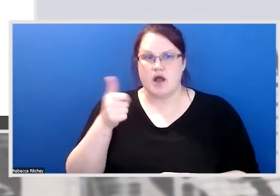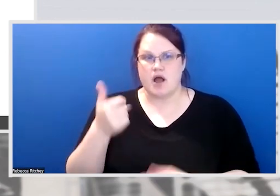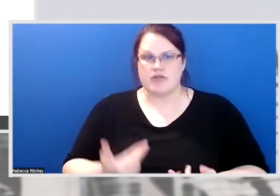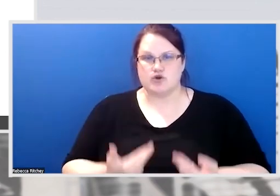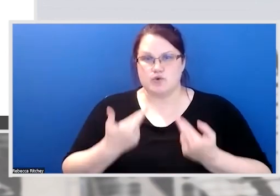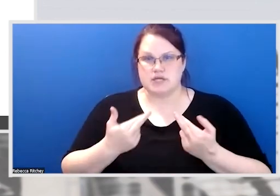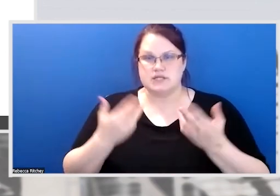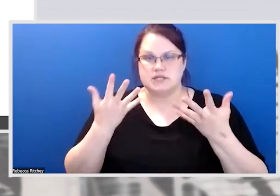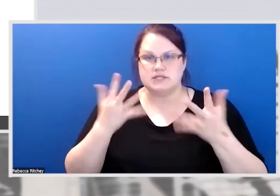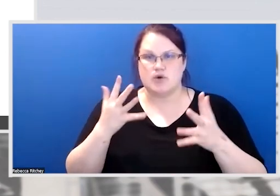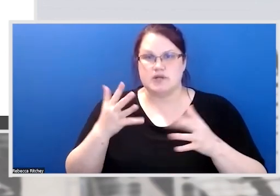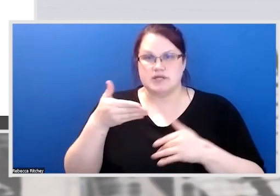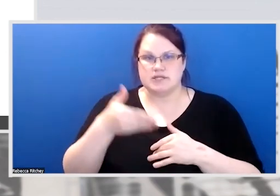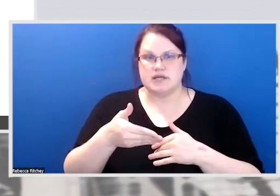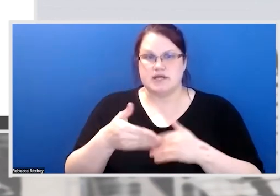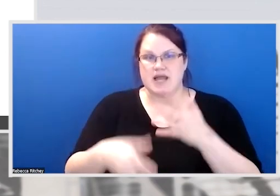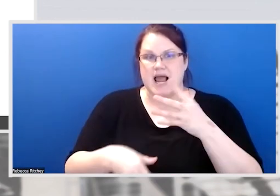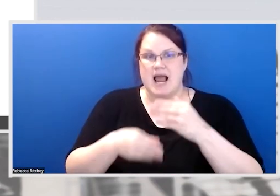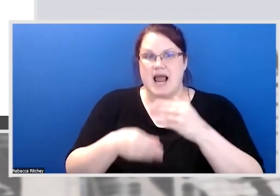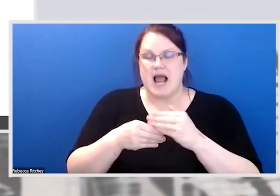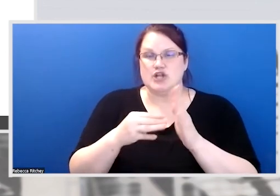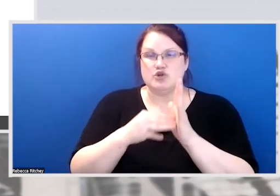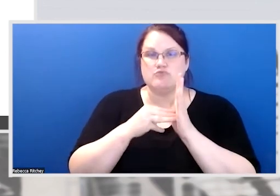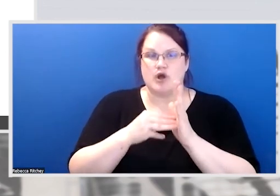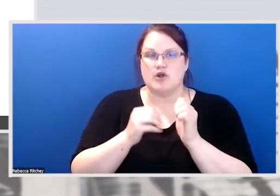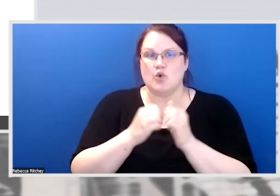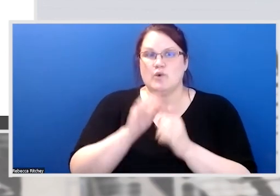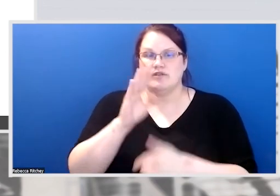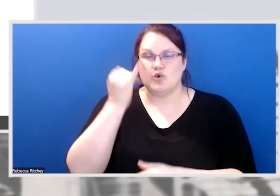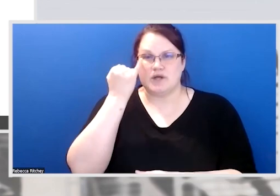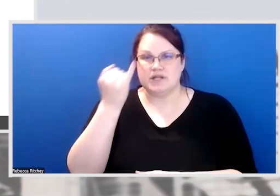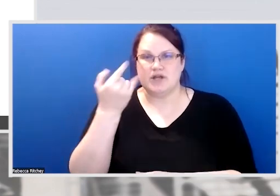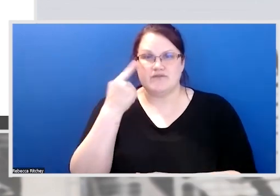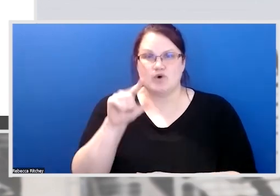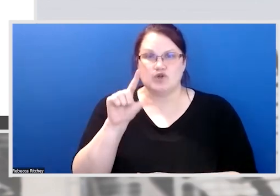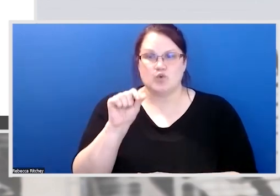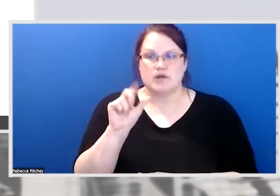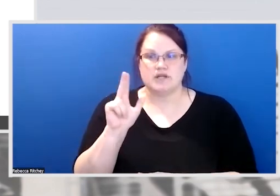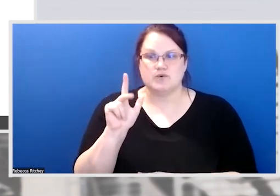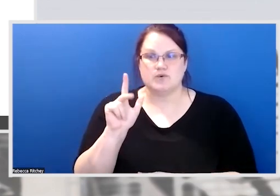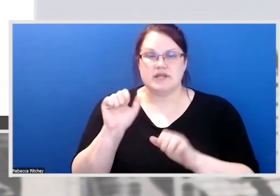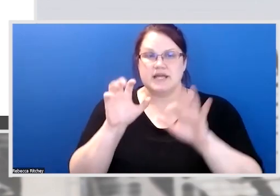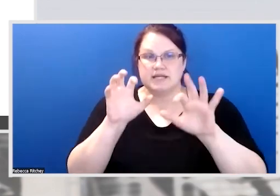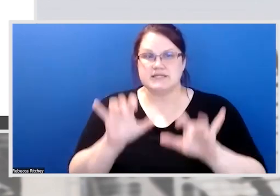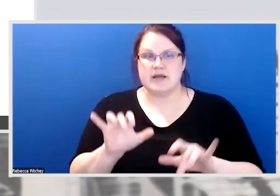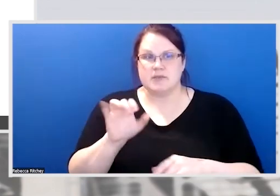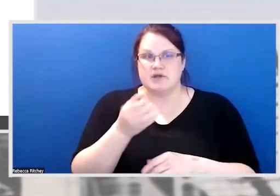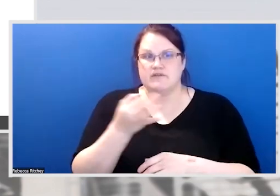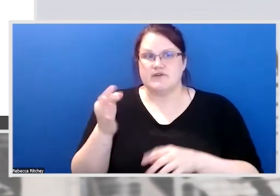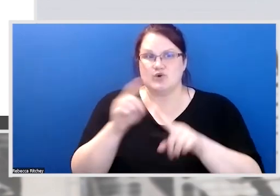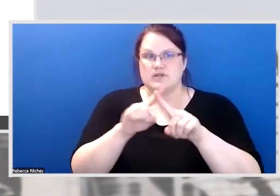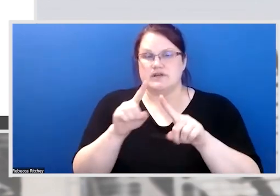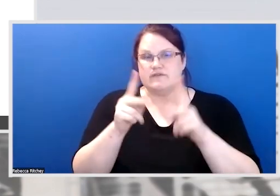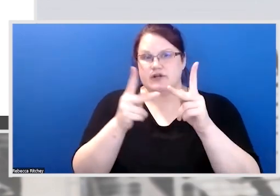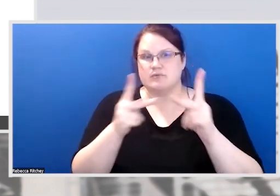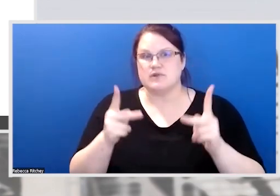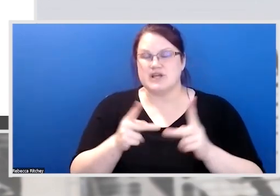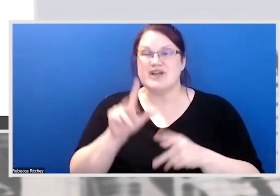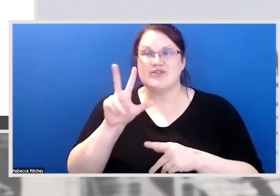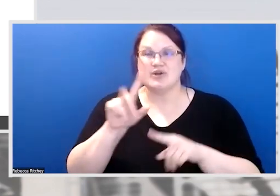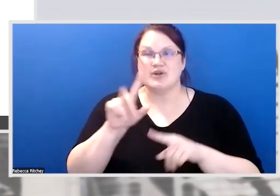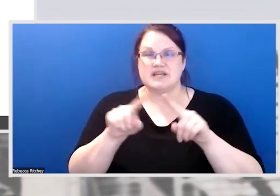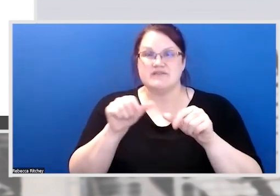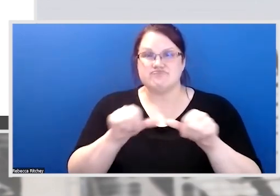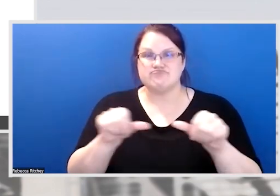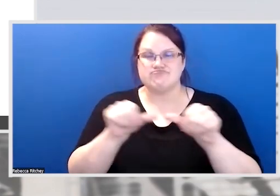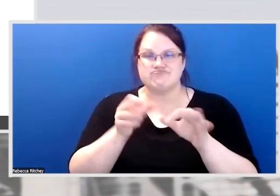in. Feel free to add your marker with your idea for 2023. You can also type it out in a few different places. There's 3 slots for you to put in a